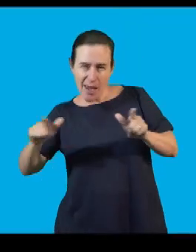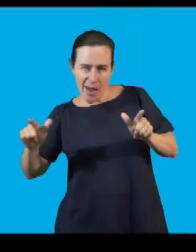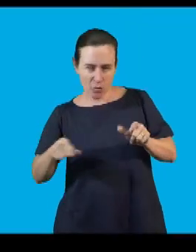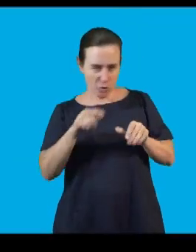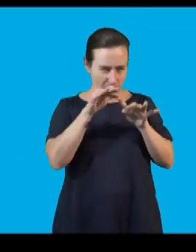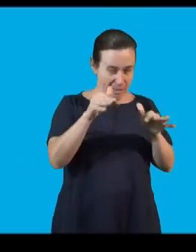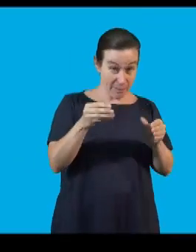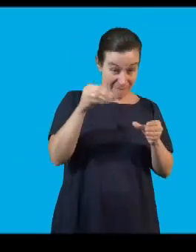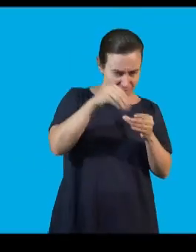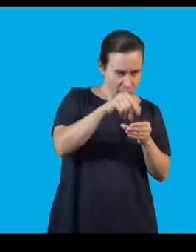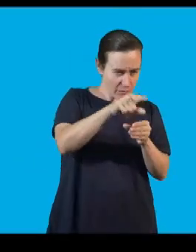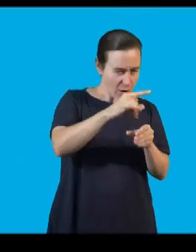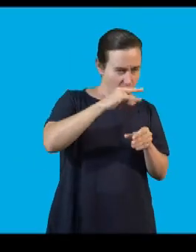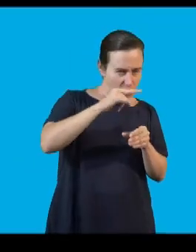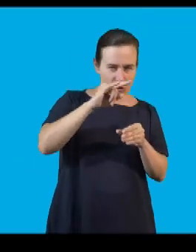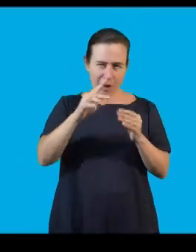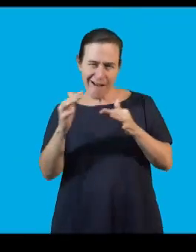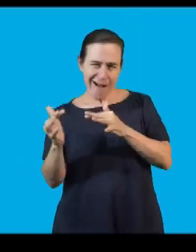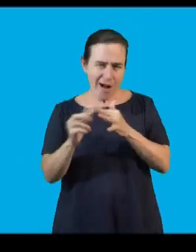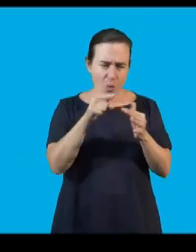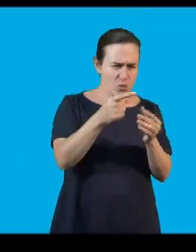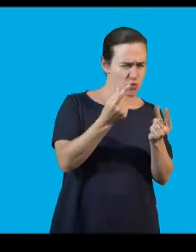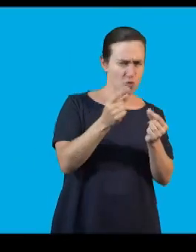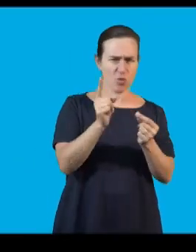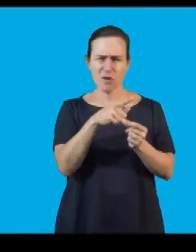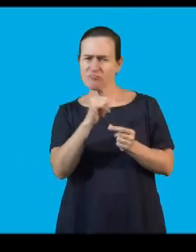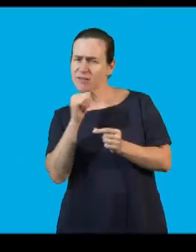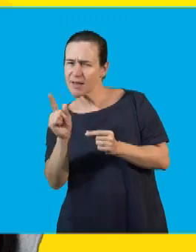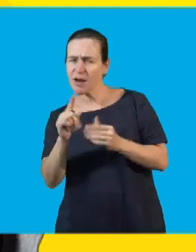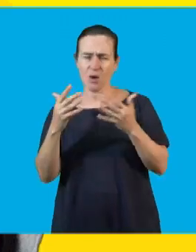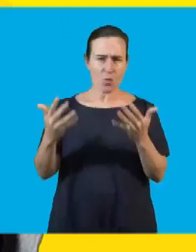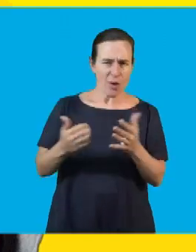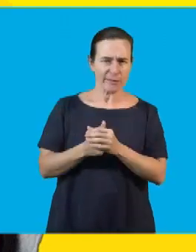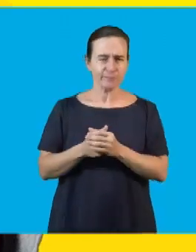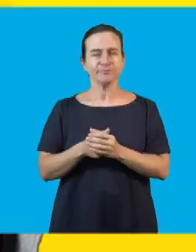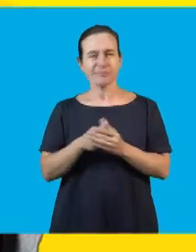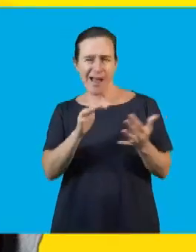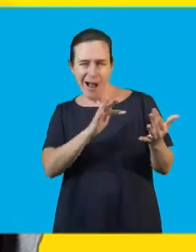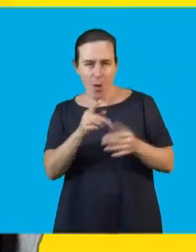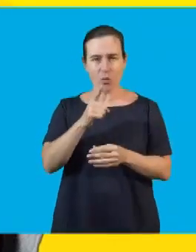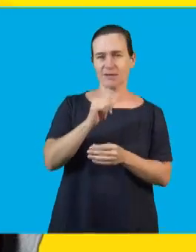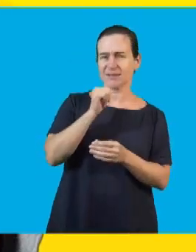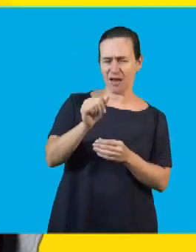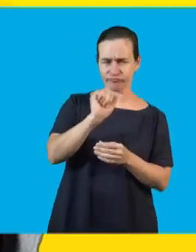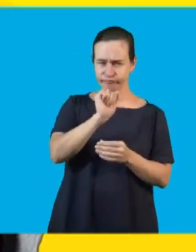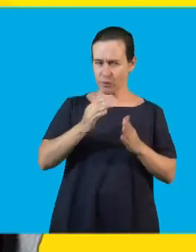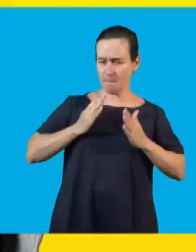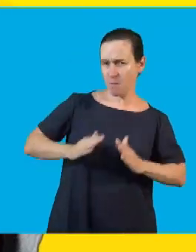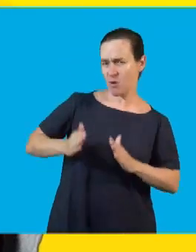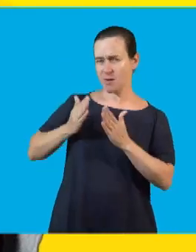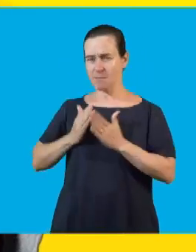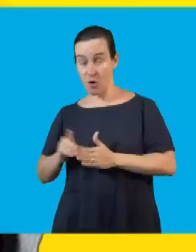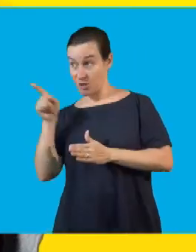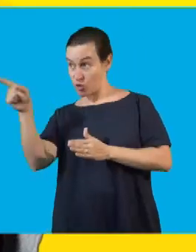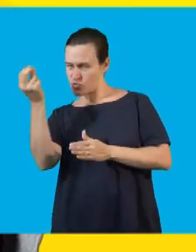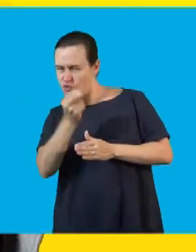the characters work together. Remember, what they say and how they say it and the way the body language